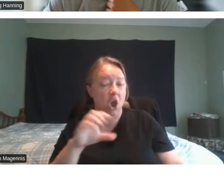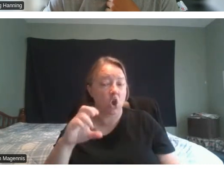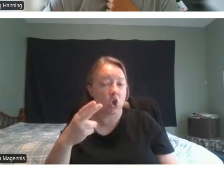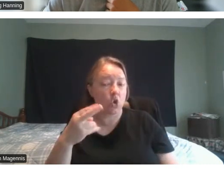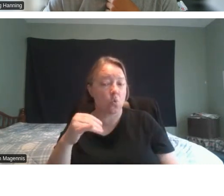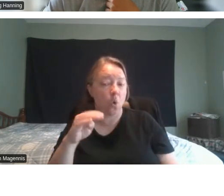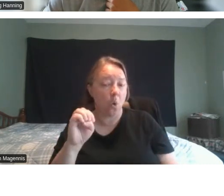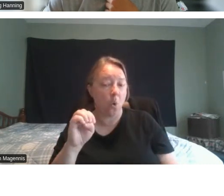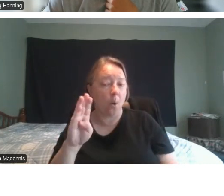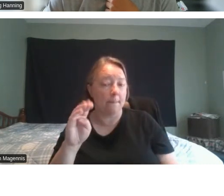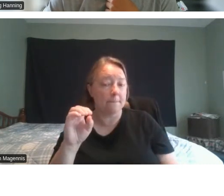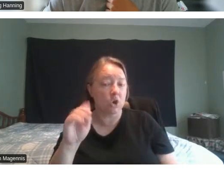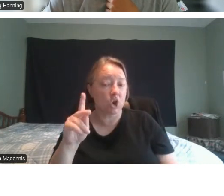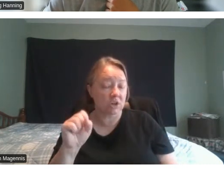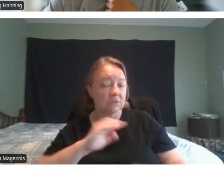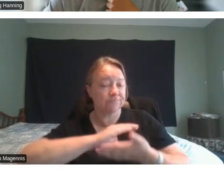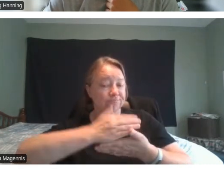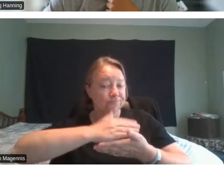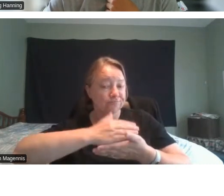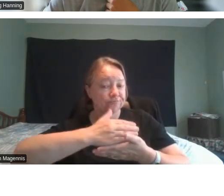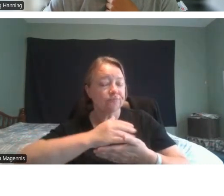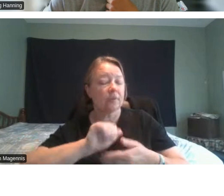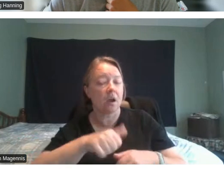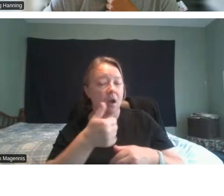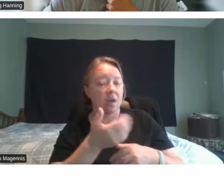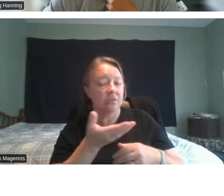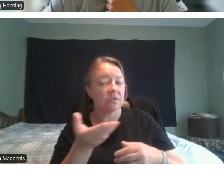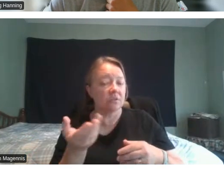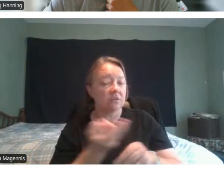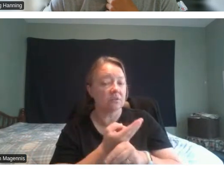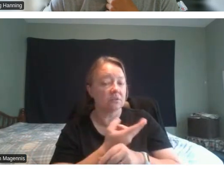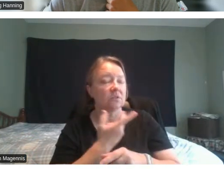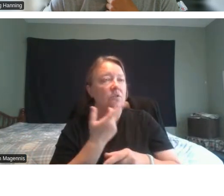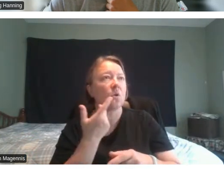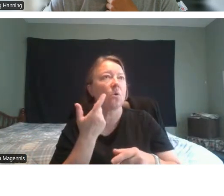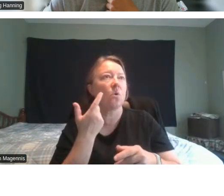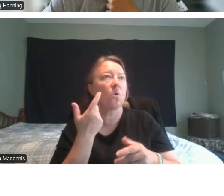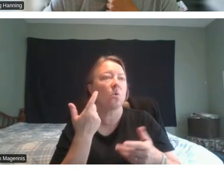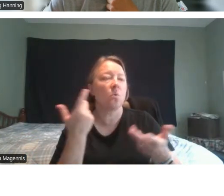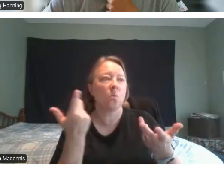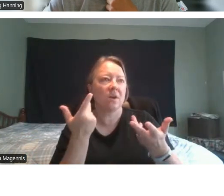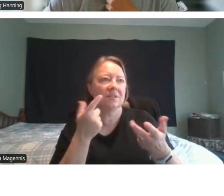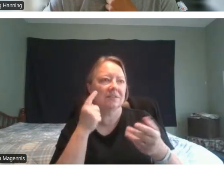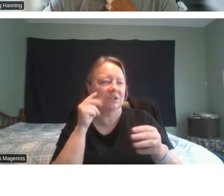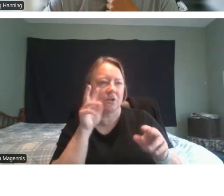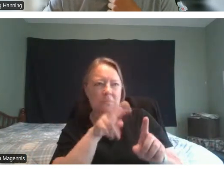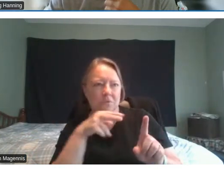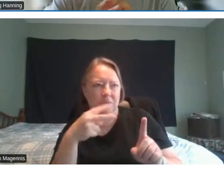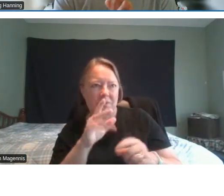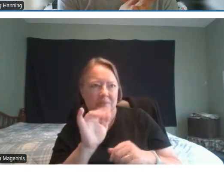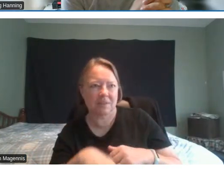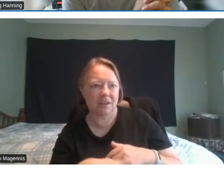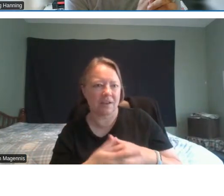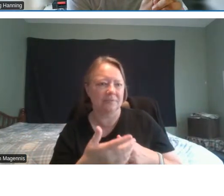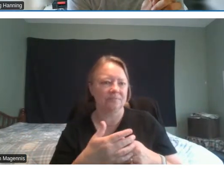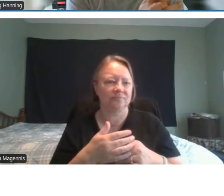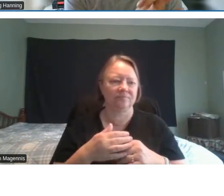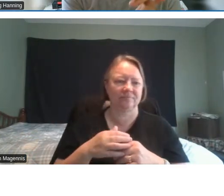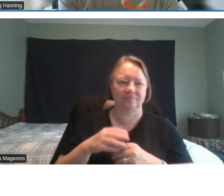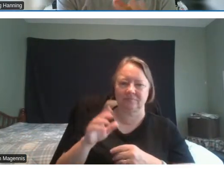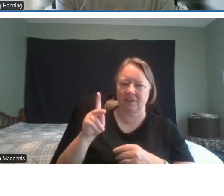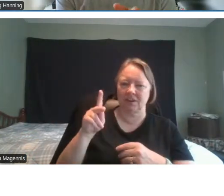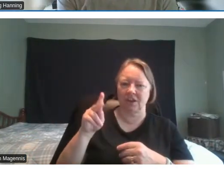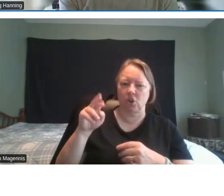and other platforms. So what is the perspective on that? Yeah. So we